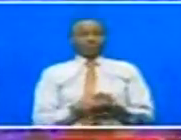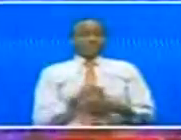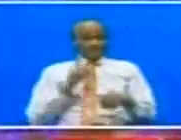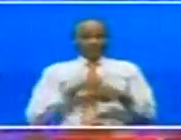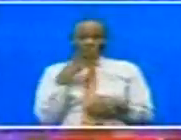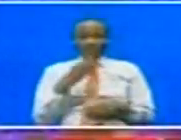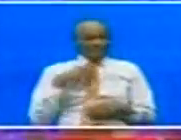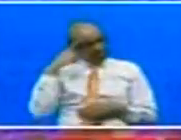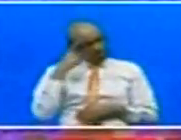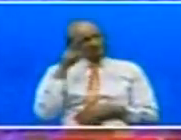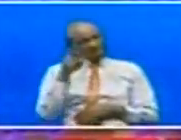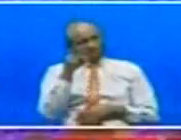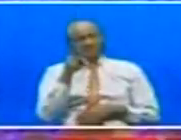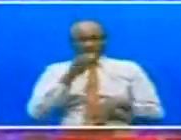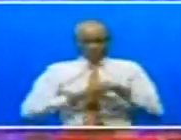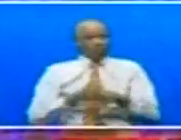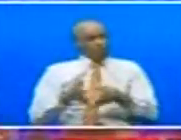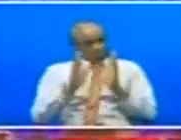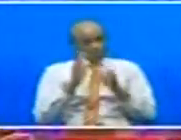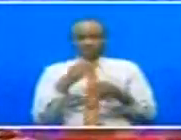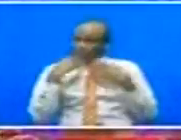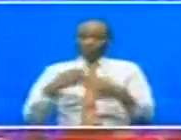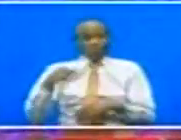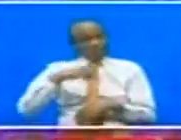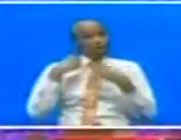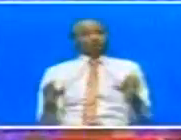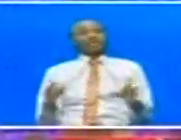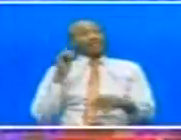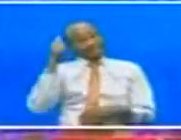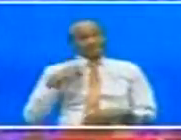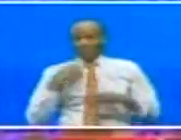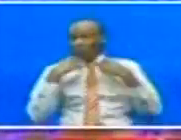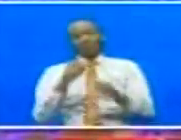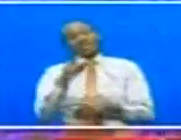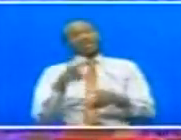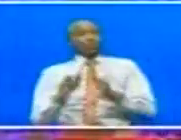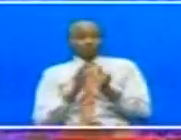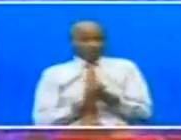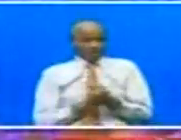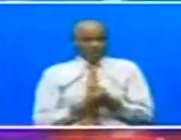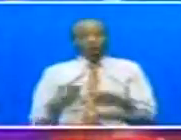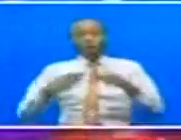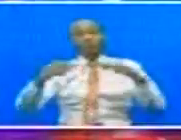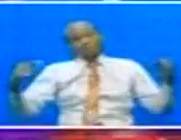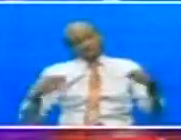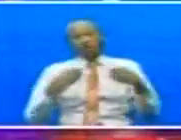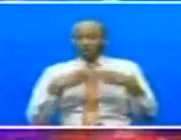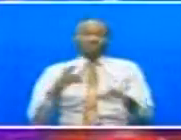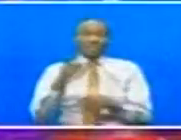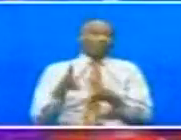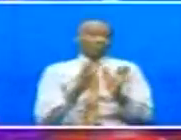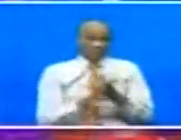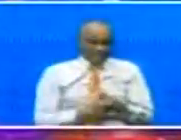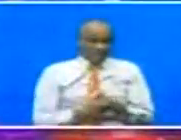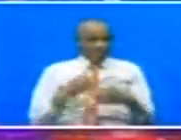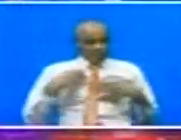I actually thought that was an opportunity that we lost as Kenyans, and of course the opposition lost